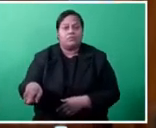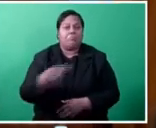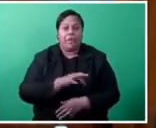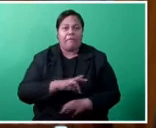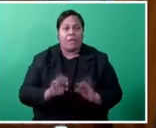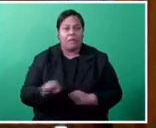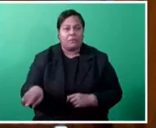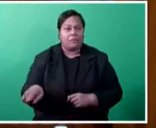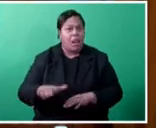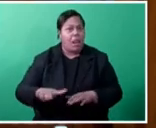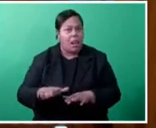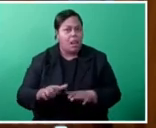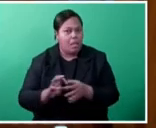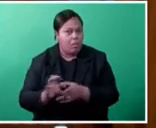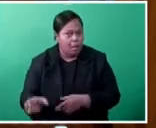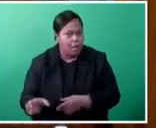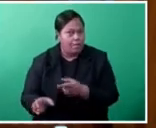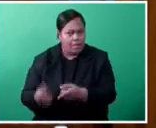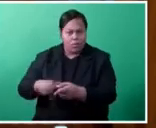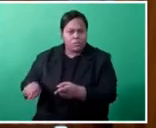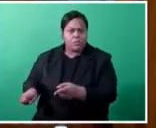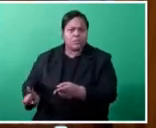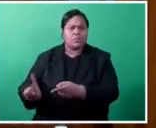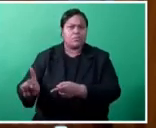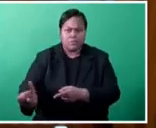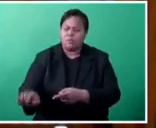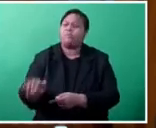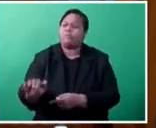At this juncture, Honorable Speaker, I would also like to